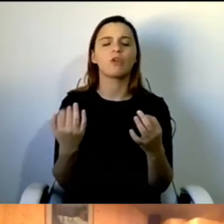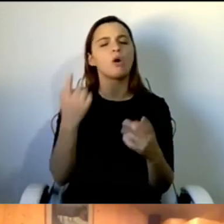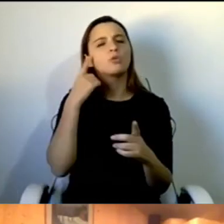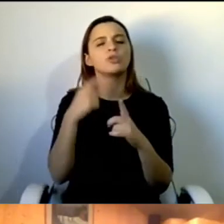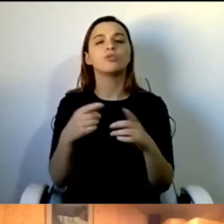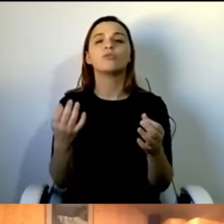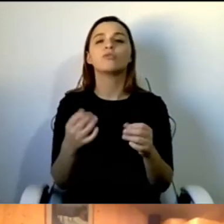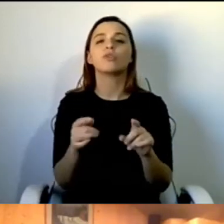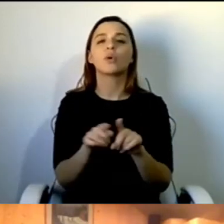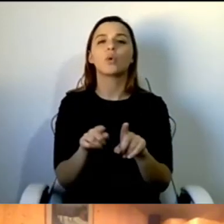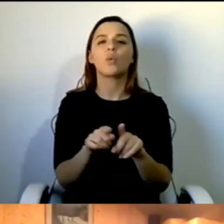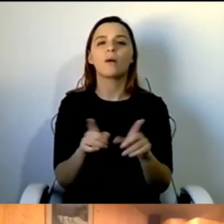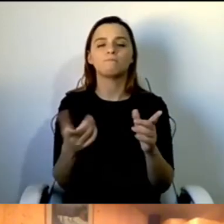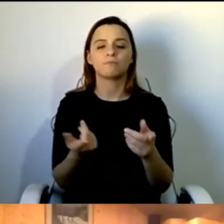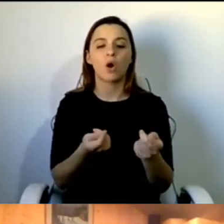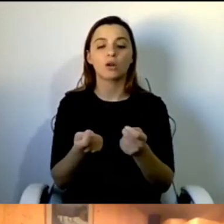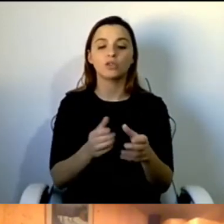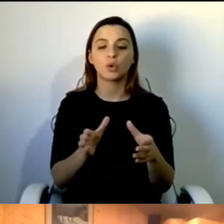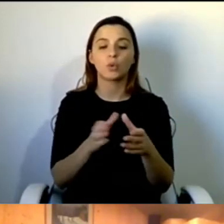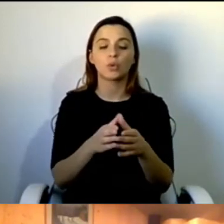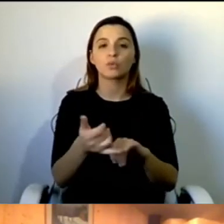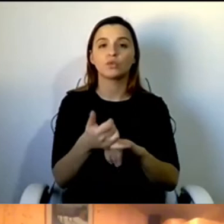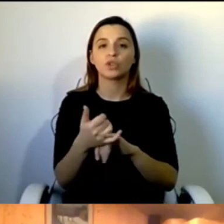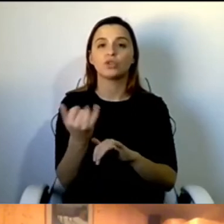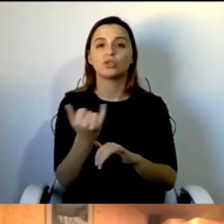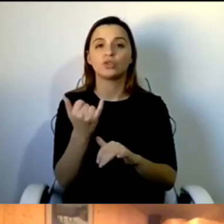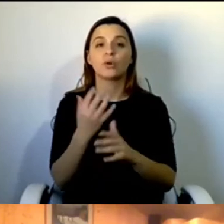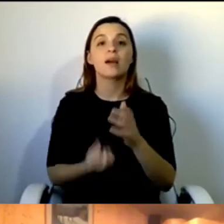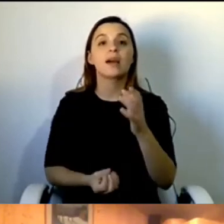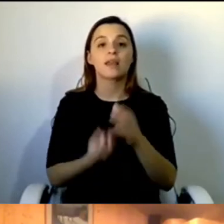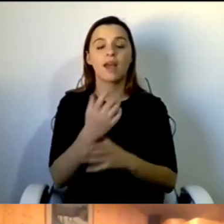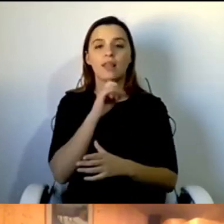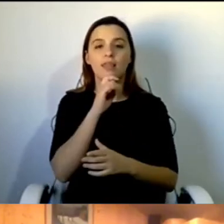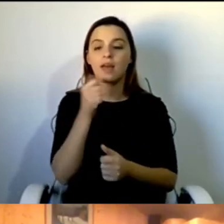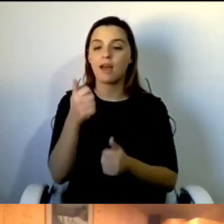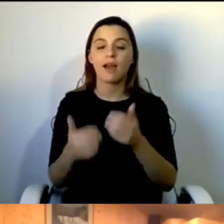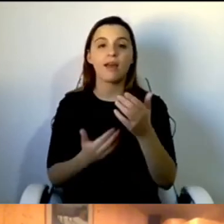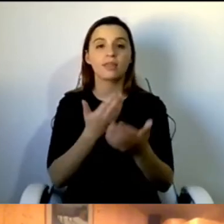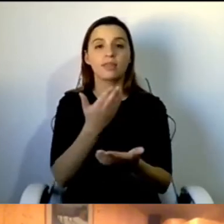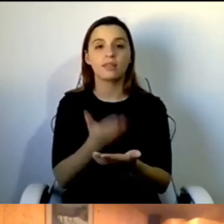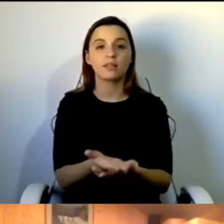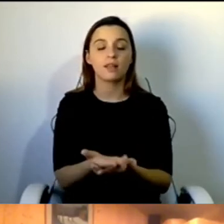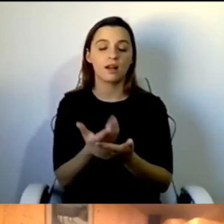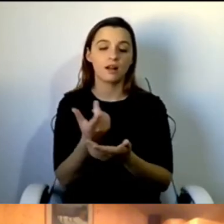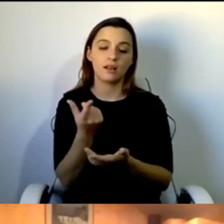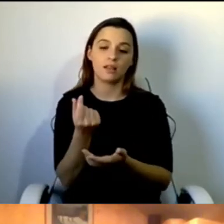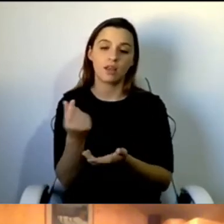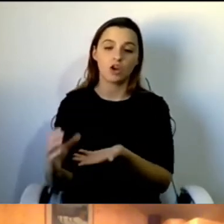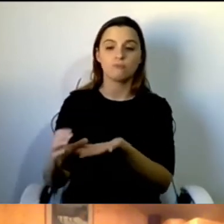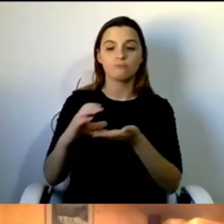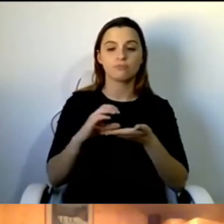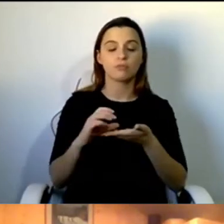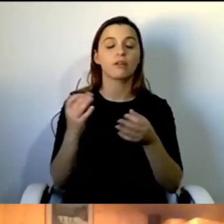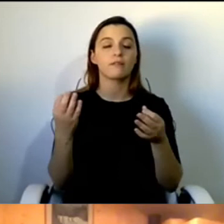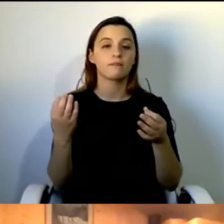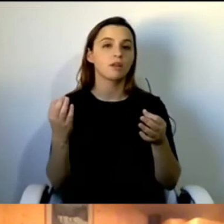3 year for a 3 year pilot project. The project was set up so